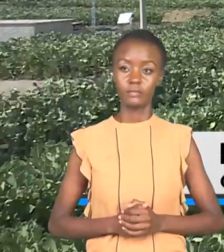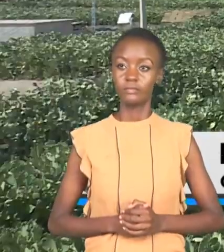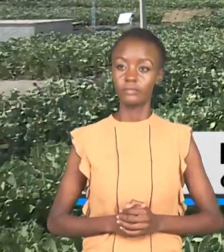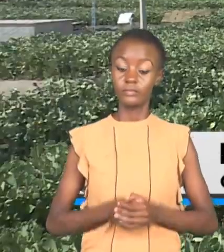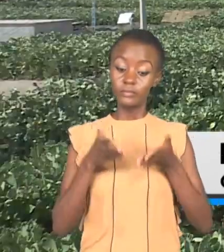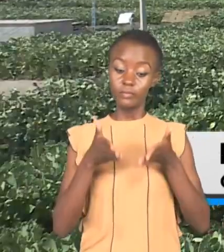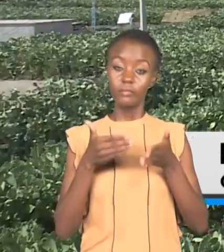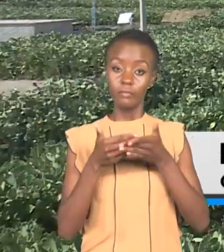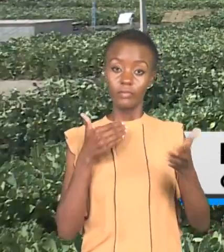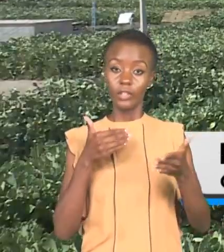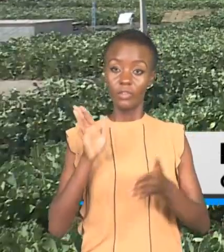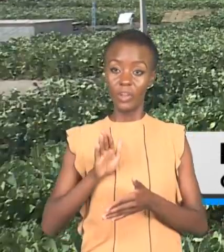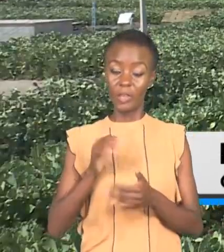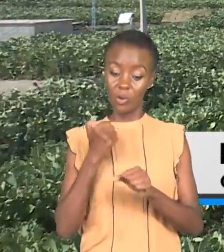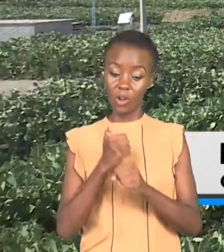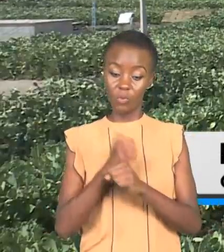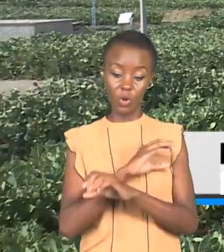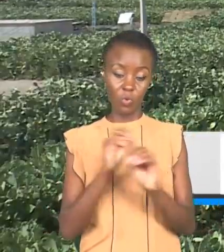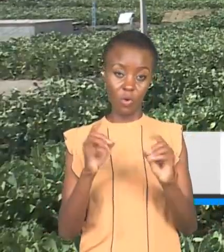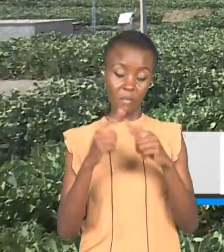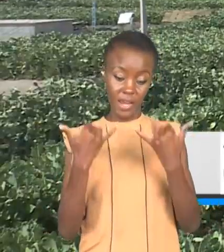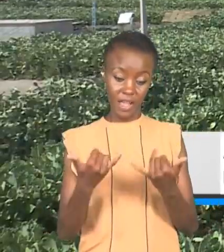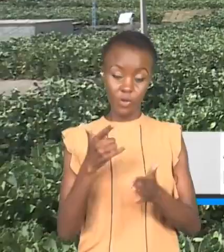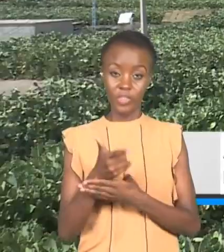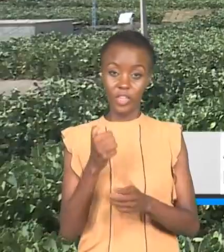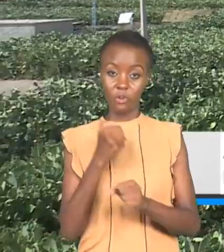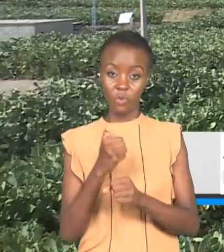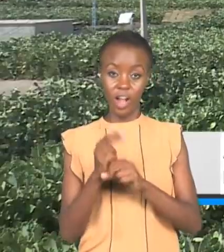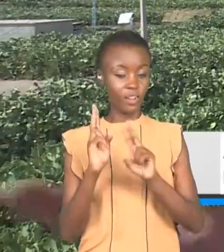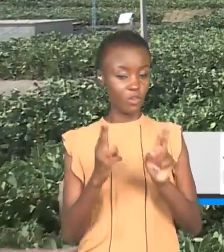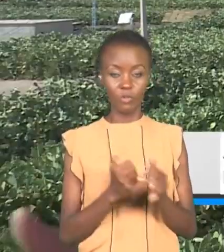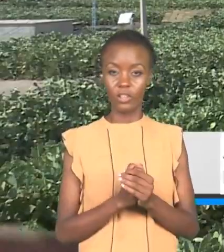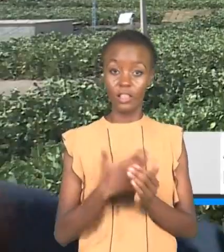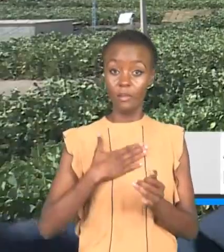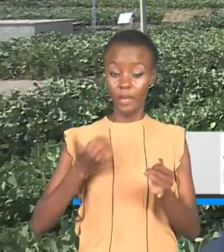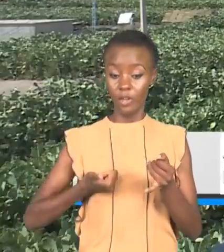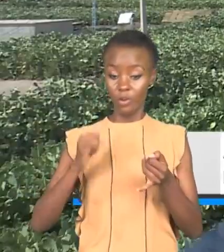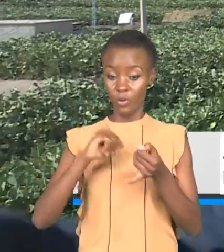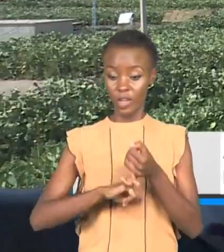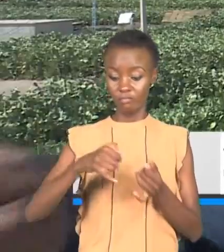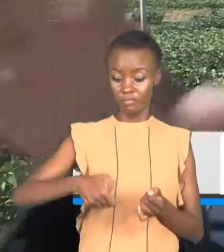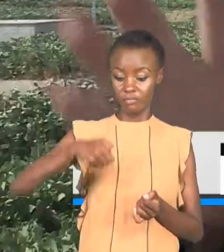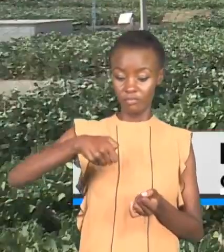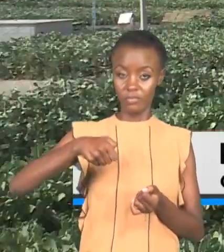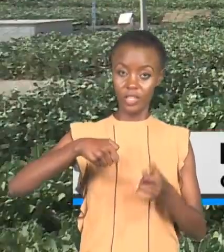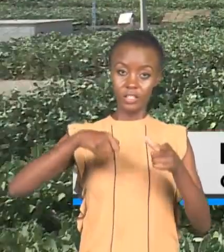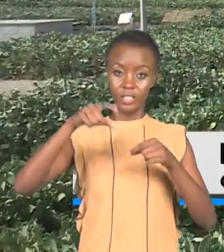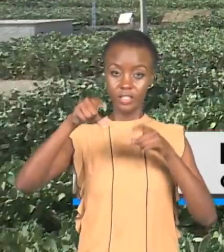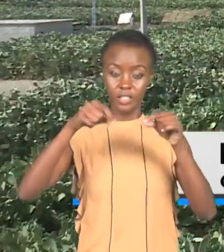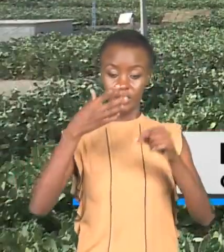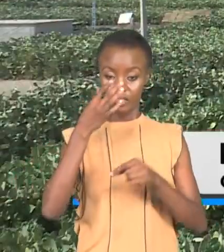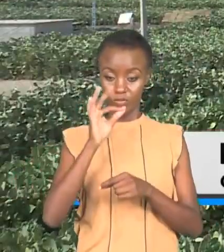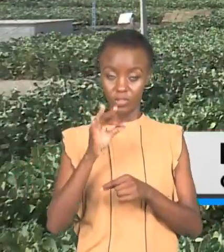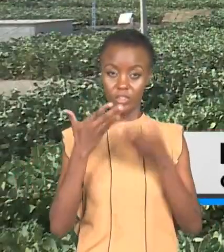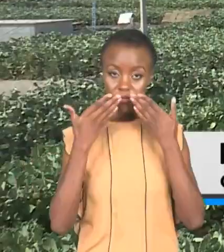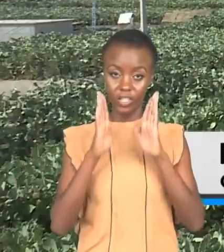Here, before women didn't work. Nowadays, they got used to it. My wife takes the bucket and goes to collect the prickly pears